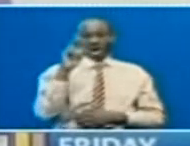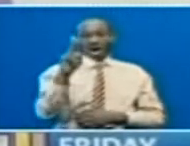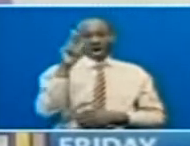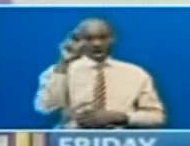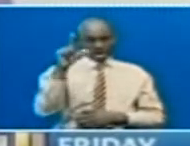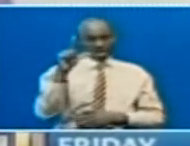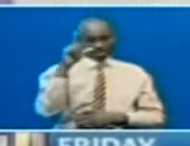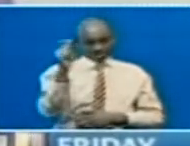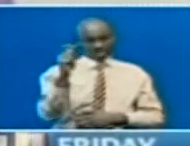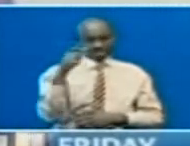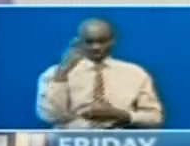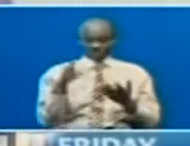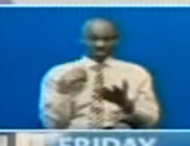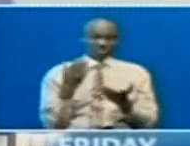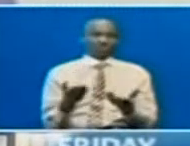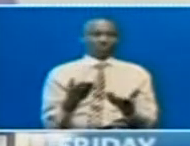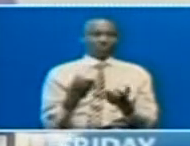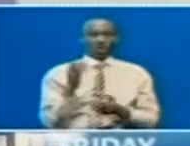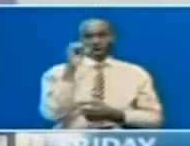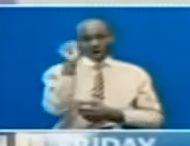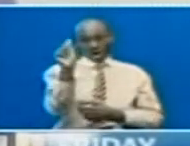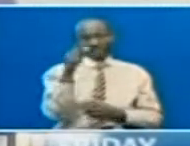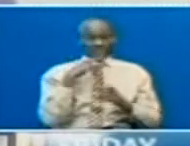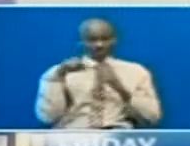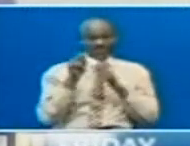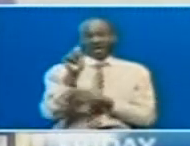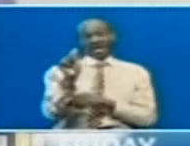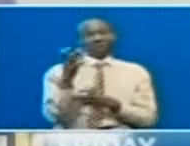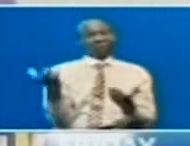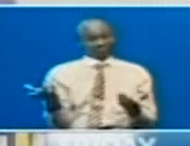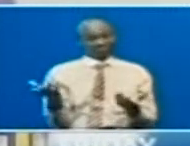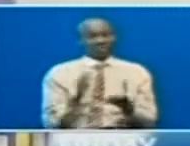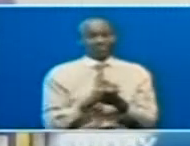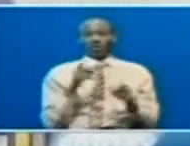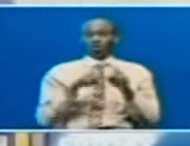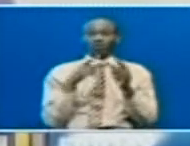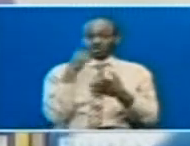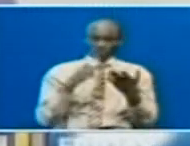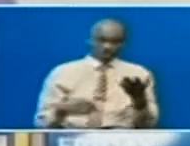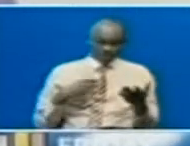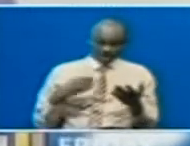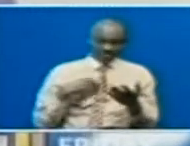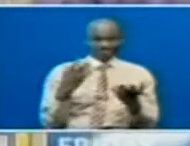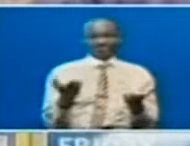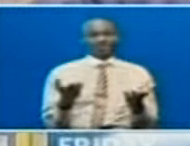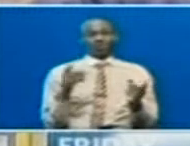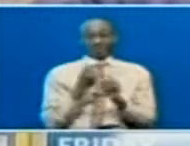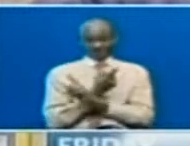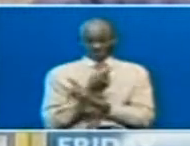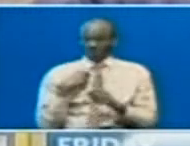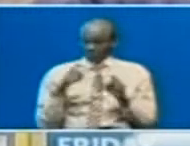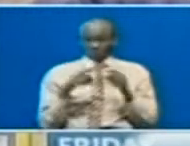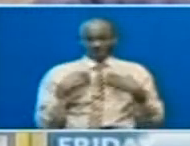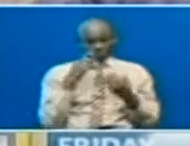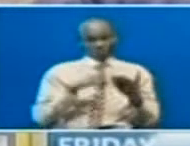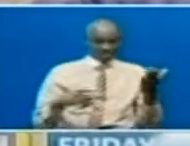mm-hmm. U takes the mid-central vowel sound R, uh-huh. adult. But you can also say adult. Uh-huh. So we also